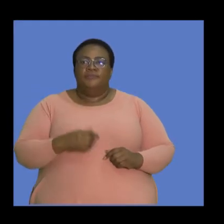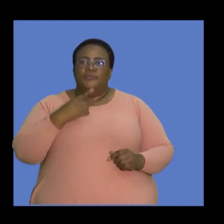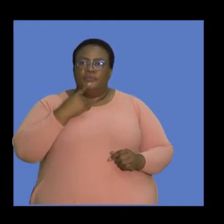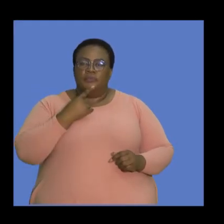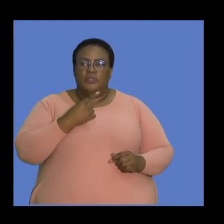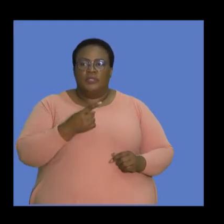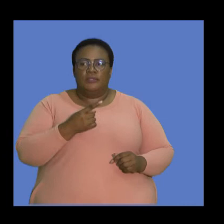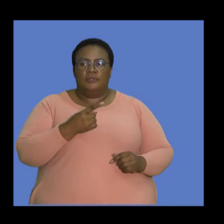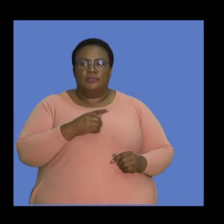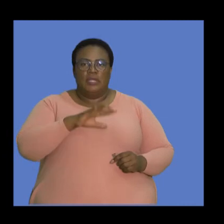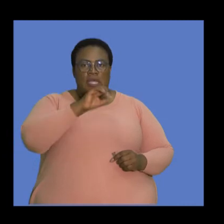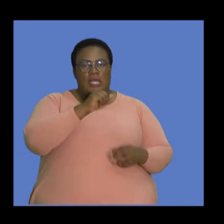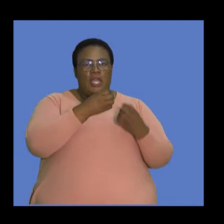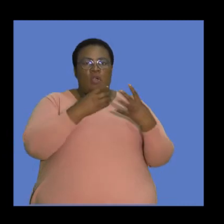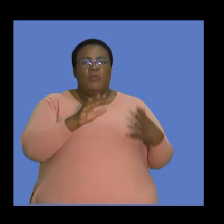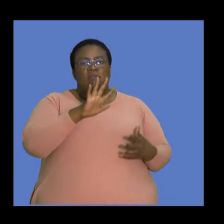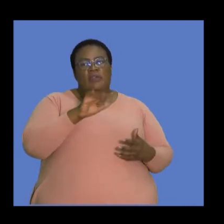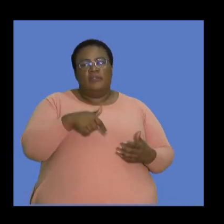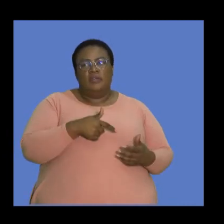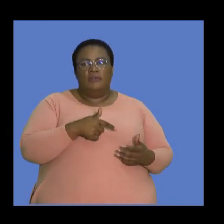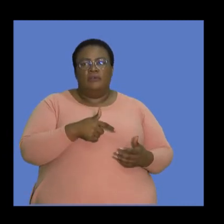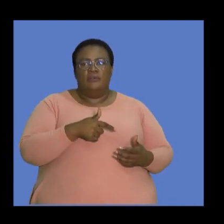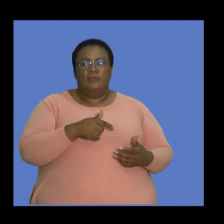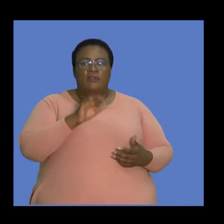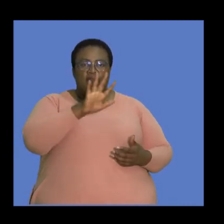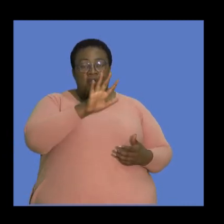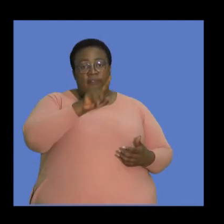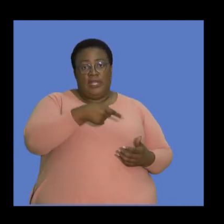remember that we're saying that our A value is